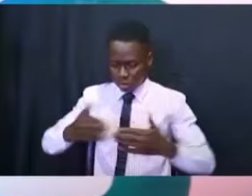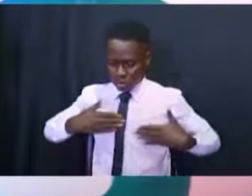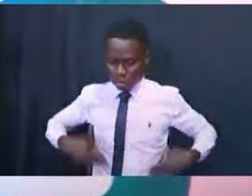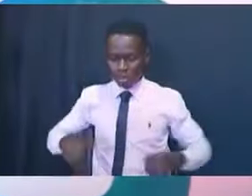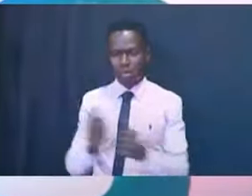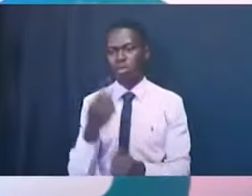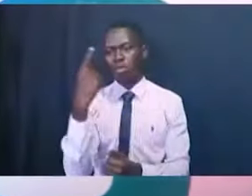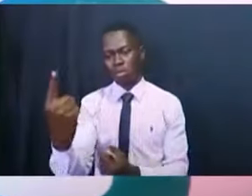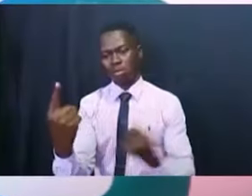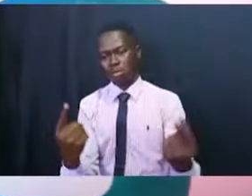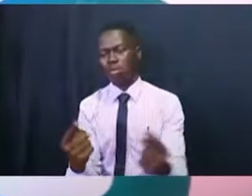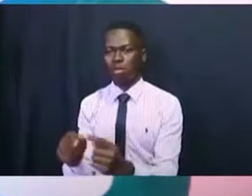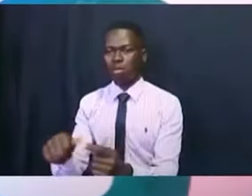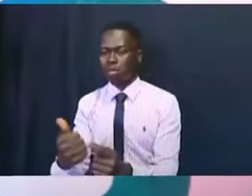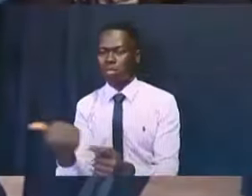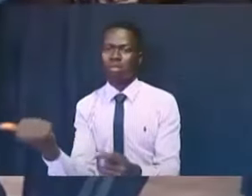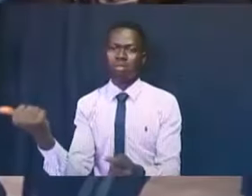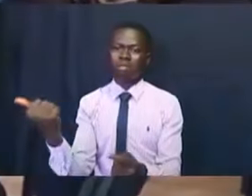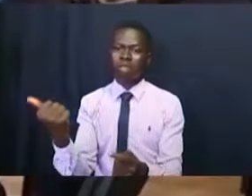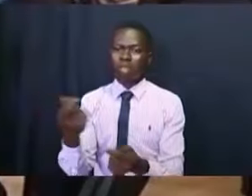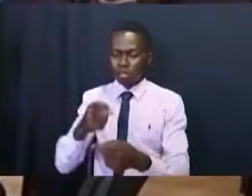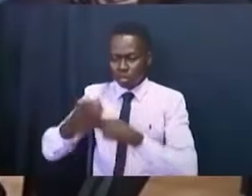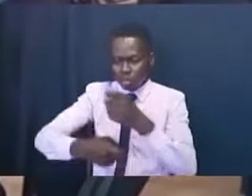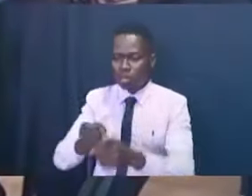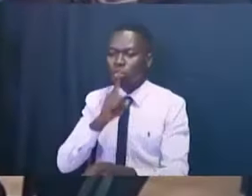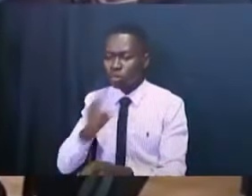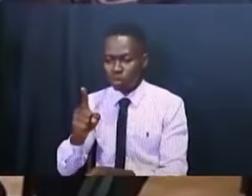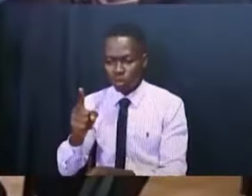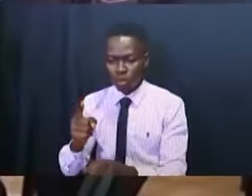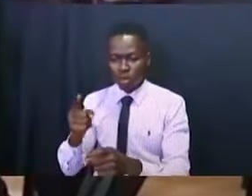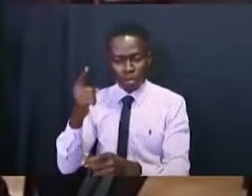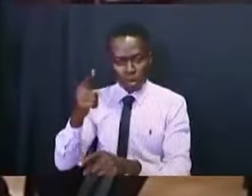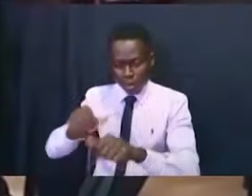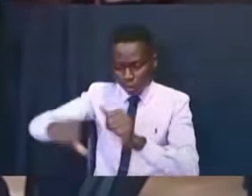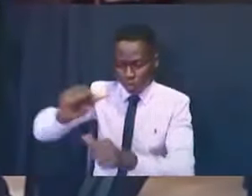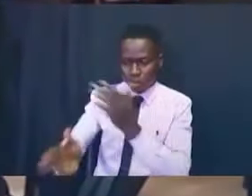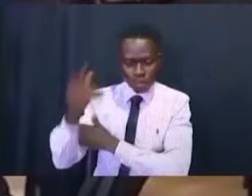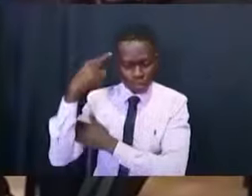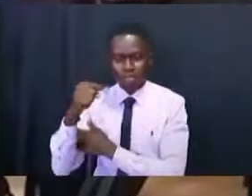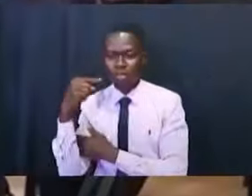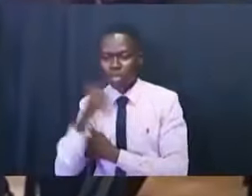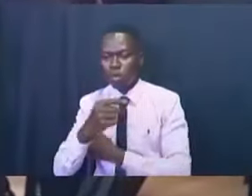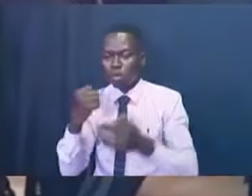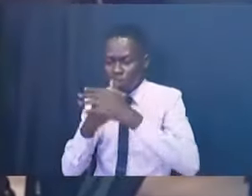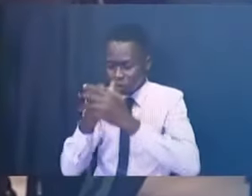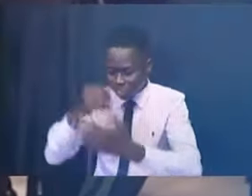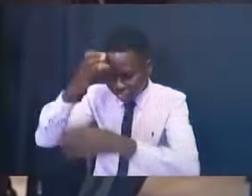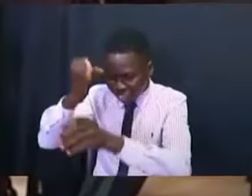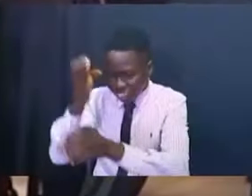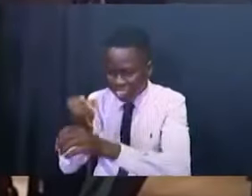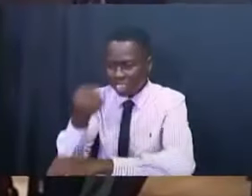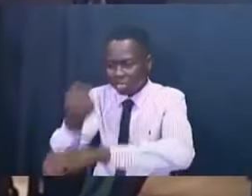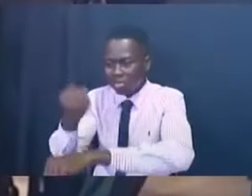one another. They exchanged the truth about God for a lie and worship and serve created things